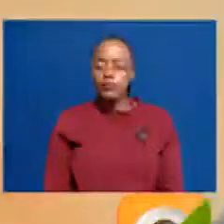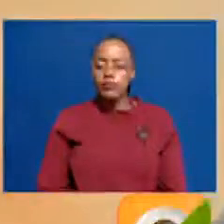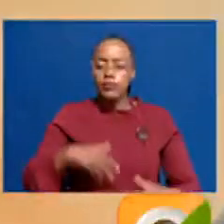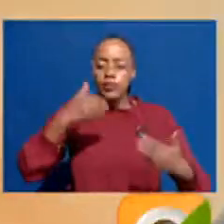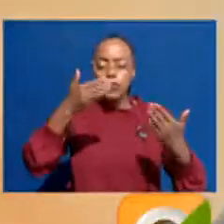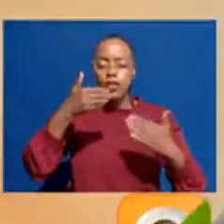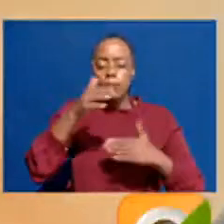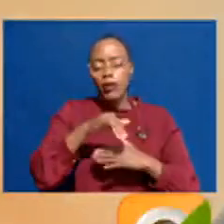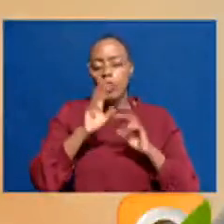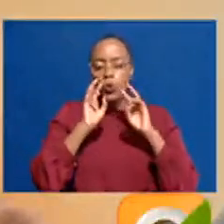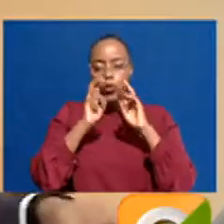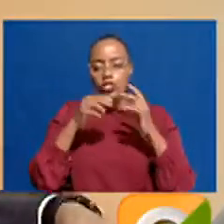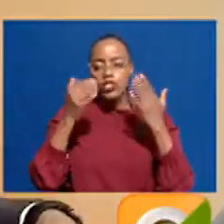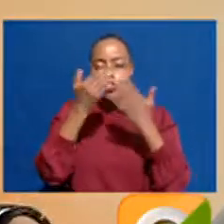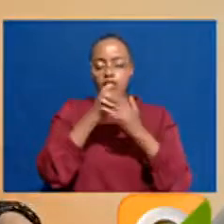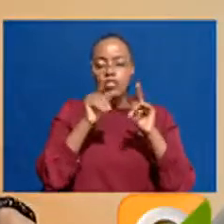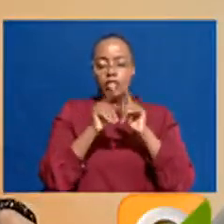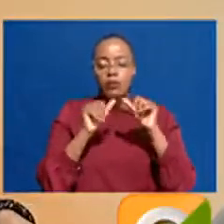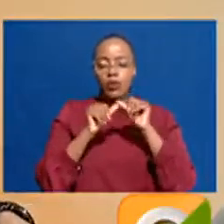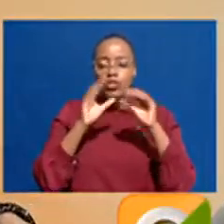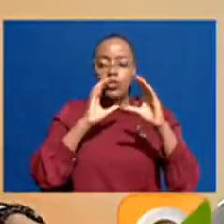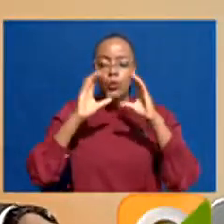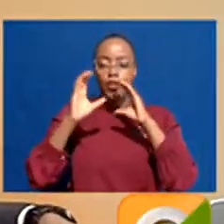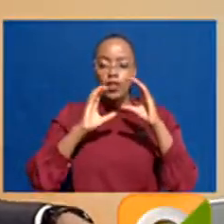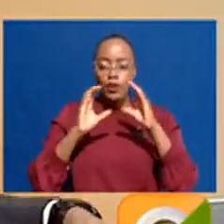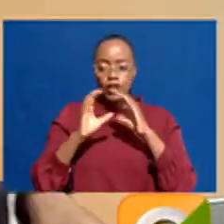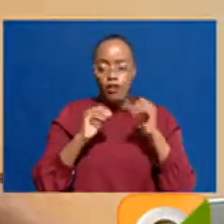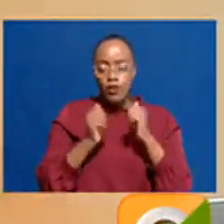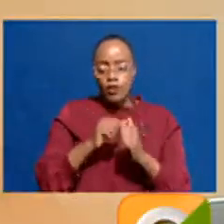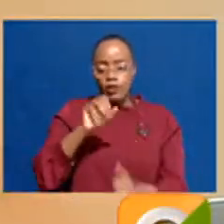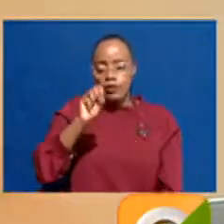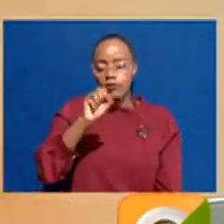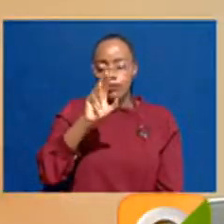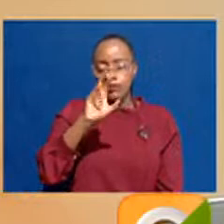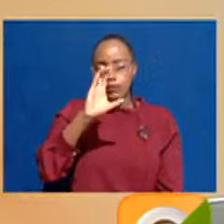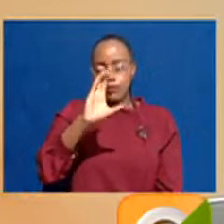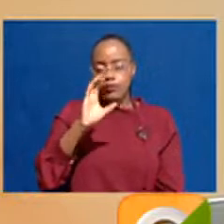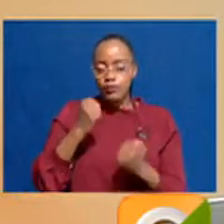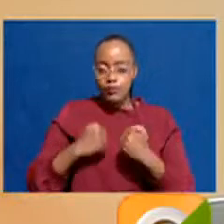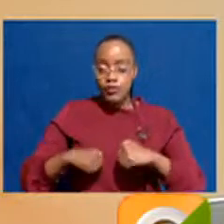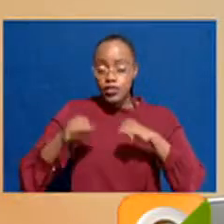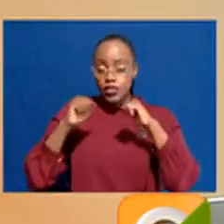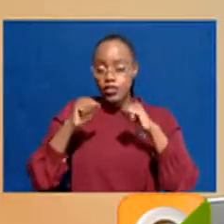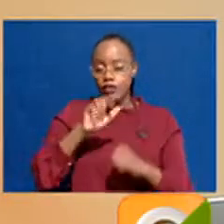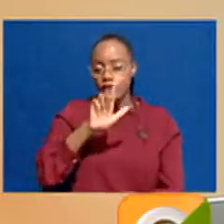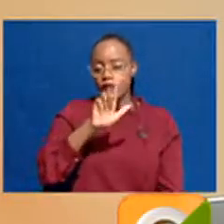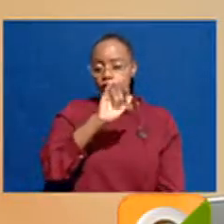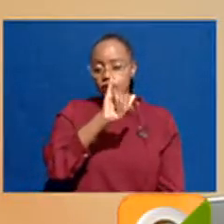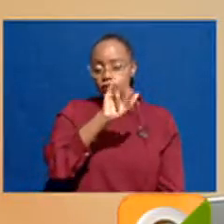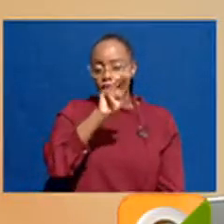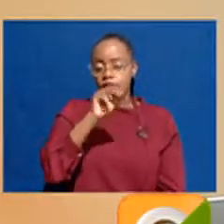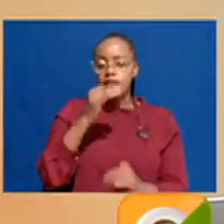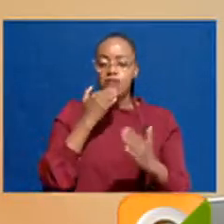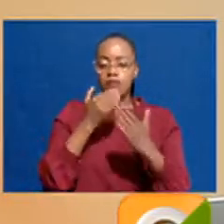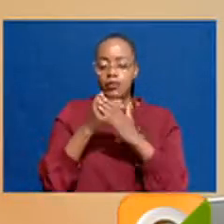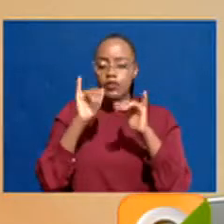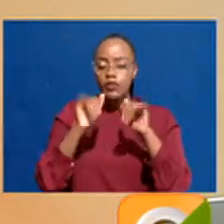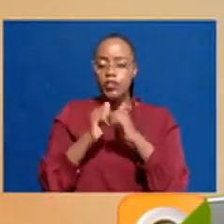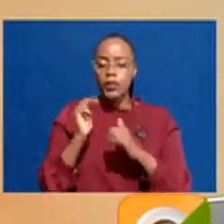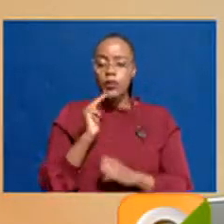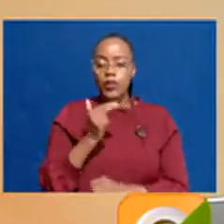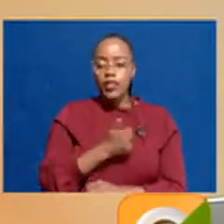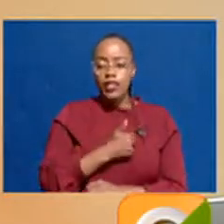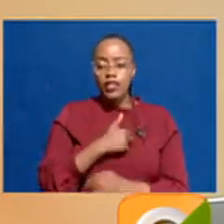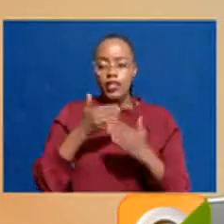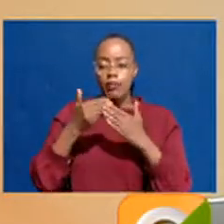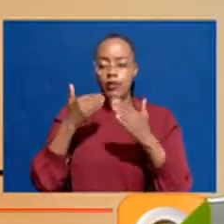Welcome back. You're watching tonight as we continue this conversation with the Salaries and Remuneration Commission Chairperson, Lyn Mengich. Thank you for staying with us.